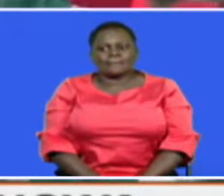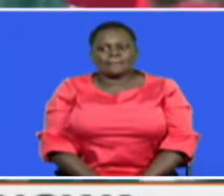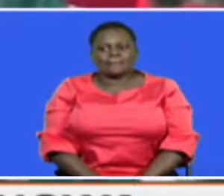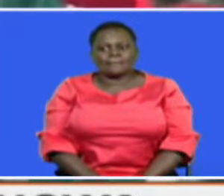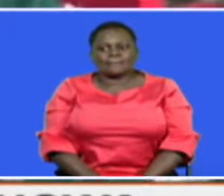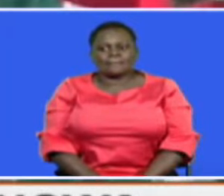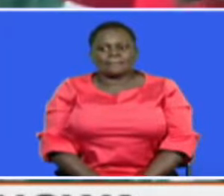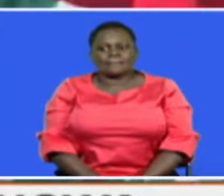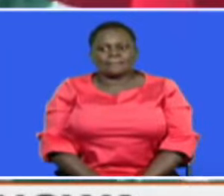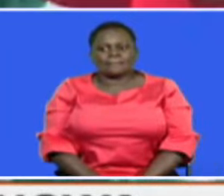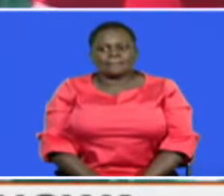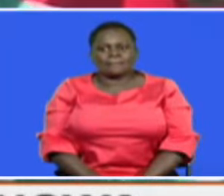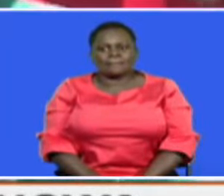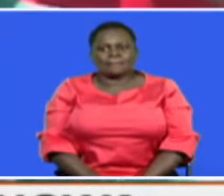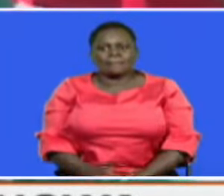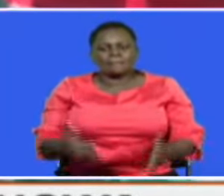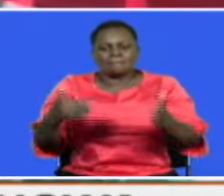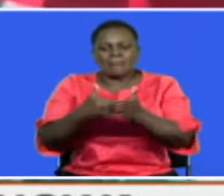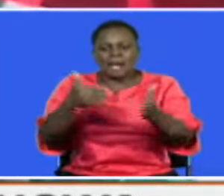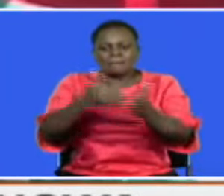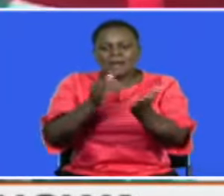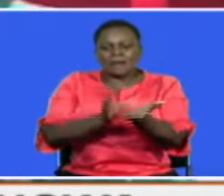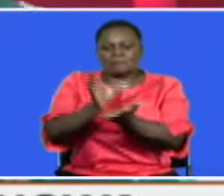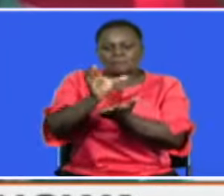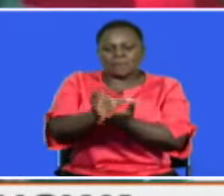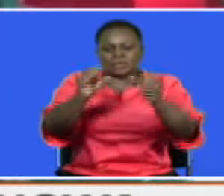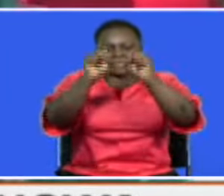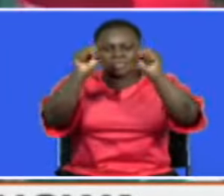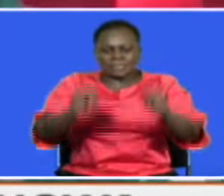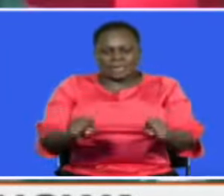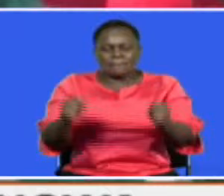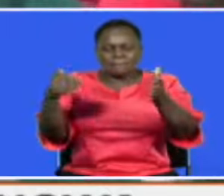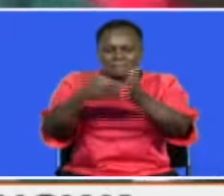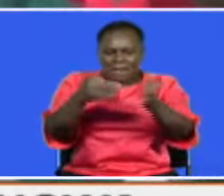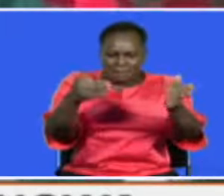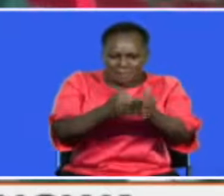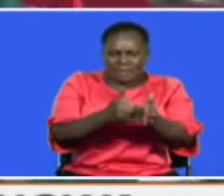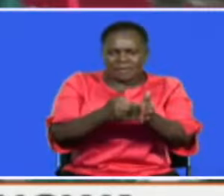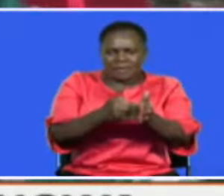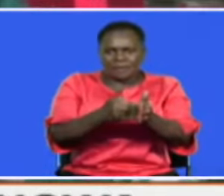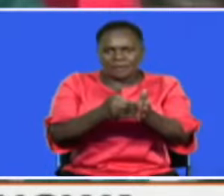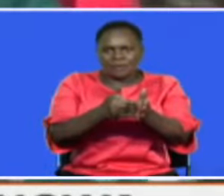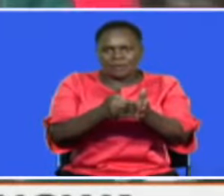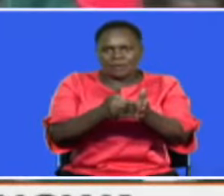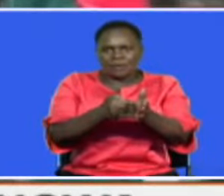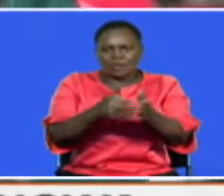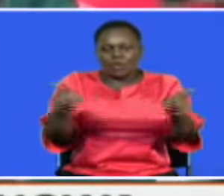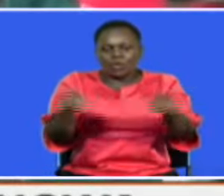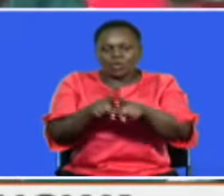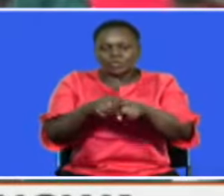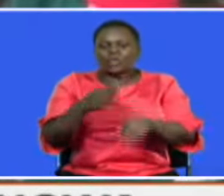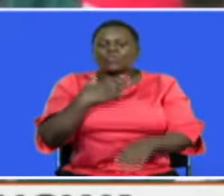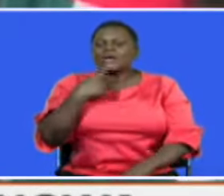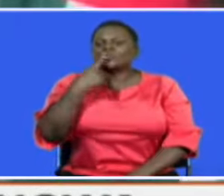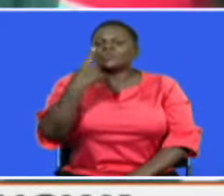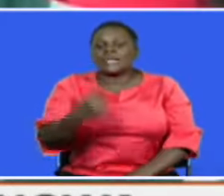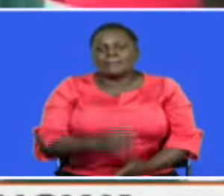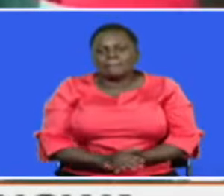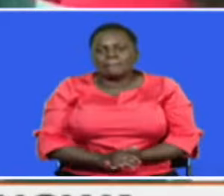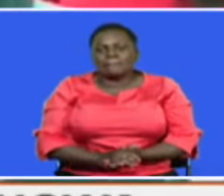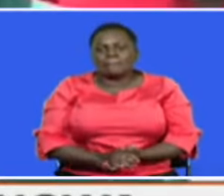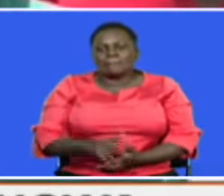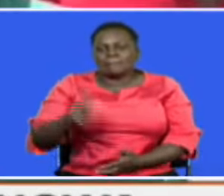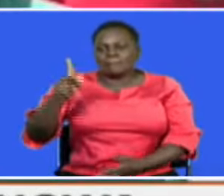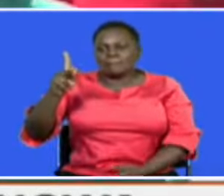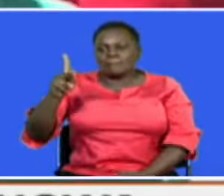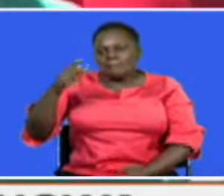resist the funding model. We resist. We resist. We resist the funding model. We resist. We resist. And I also want to say that Mr.